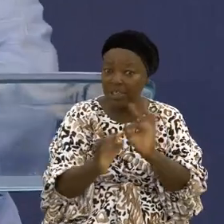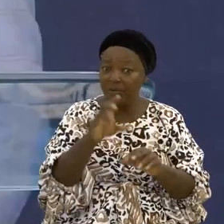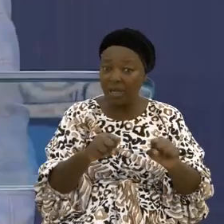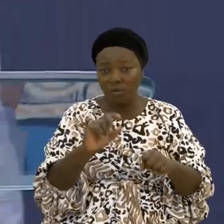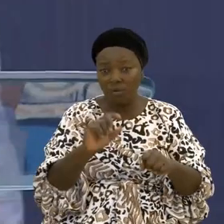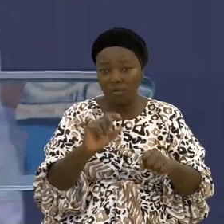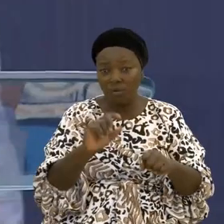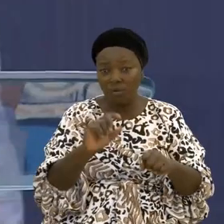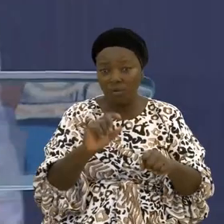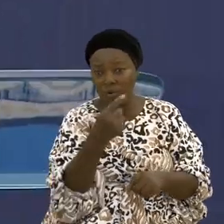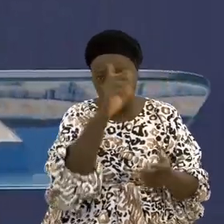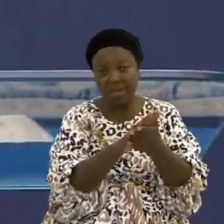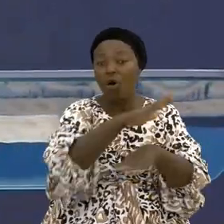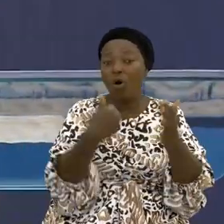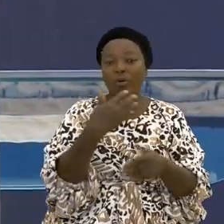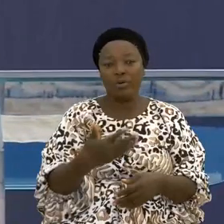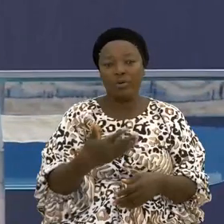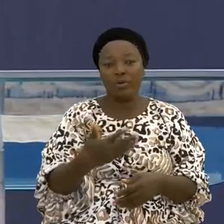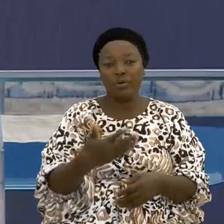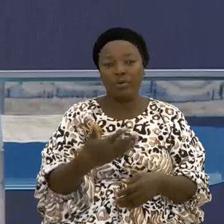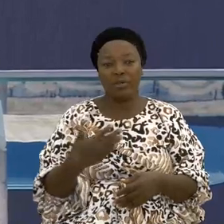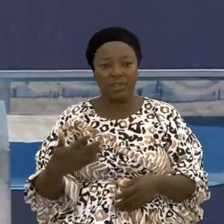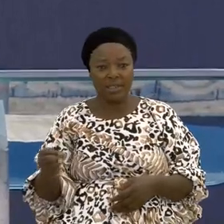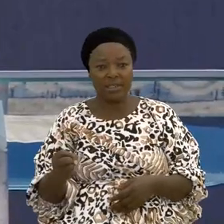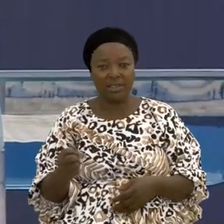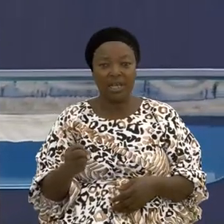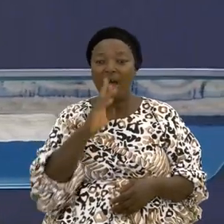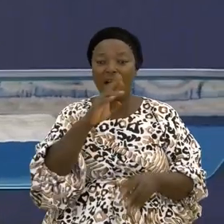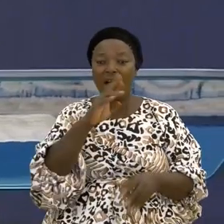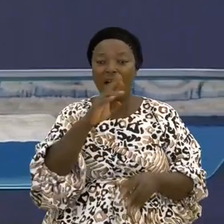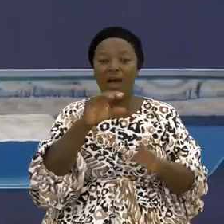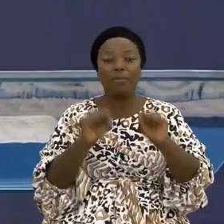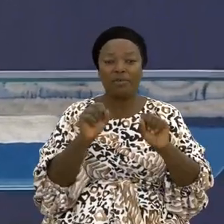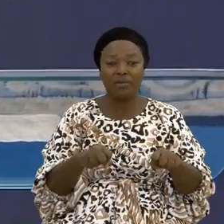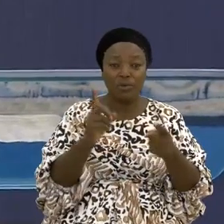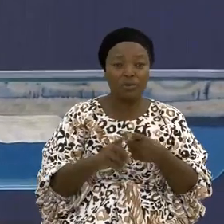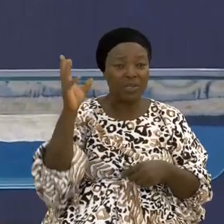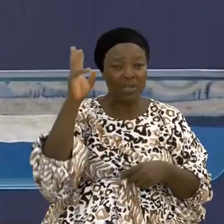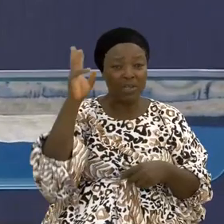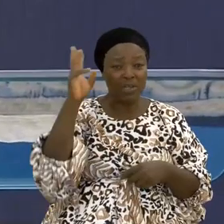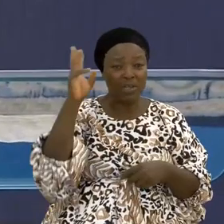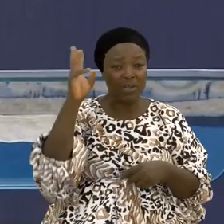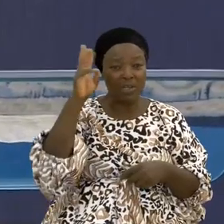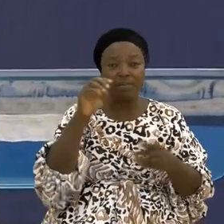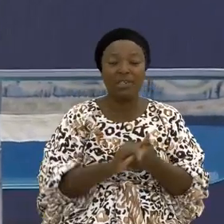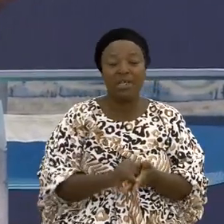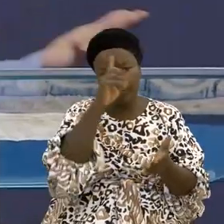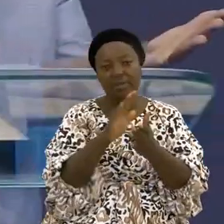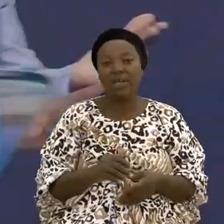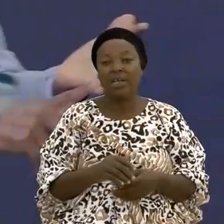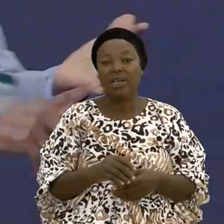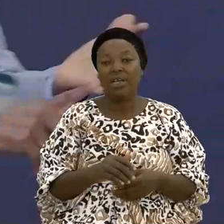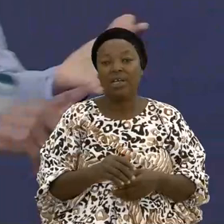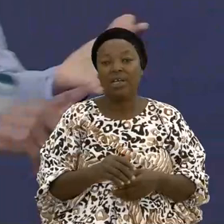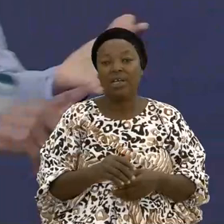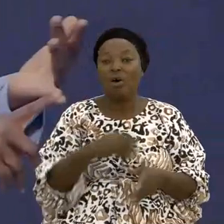only believe, all things are possible to him that believeth. All